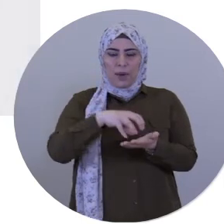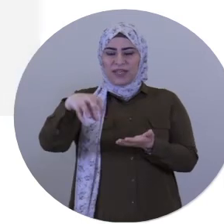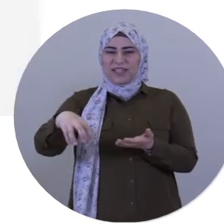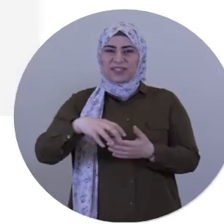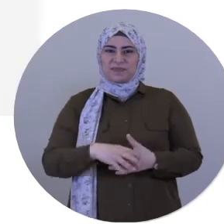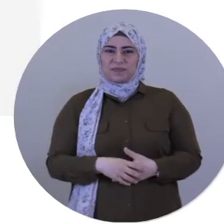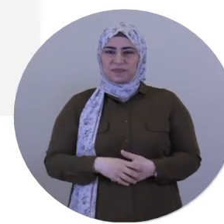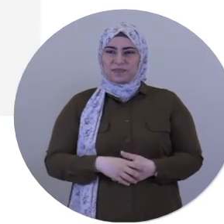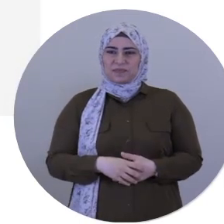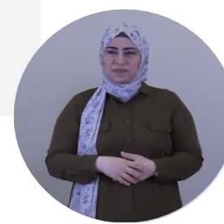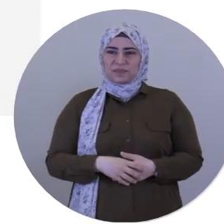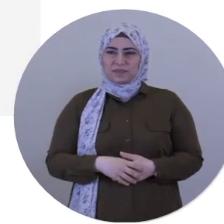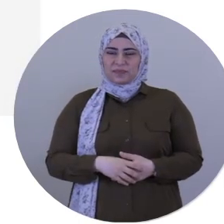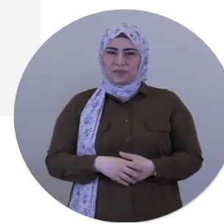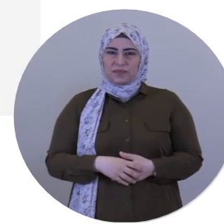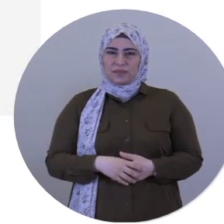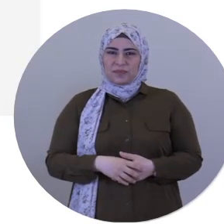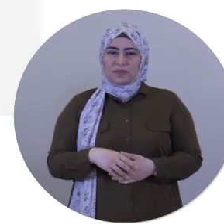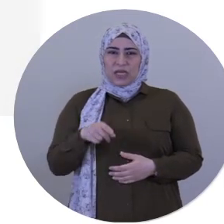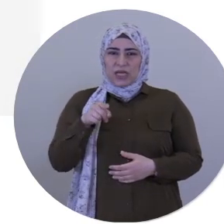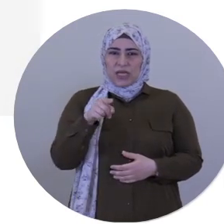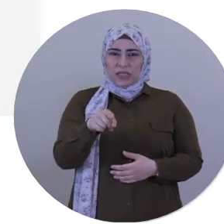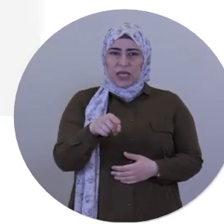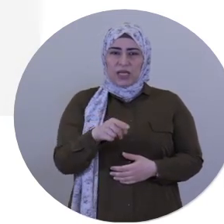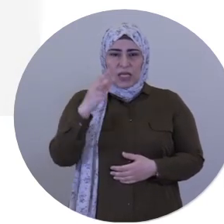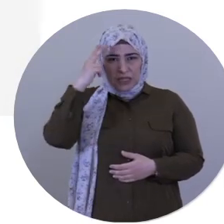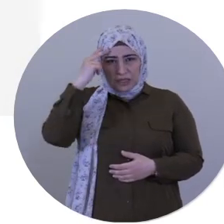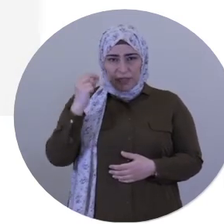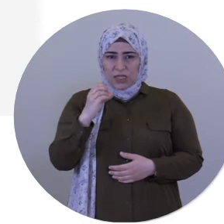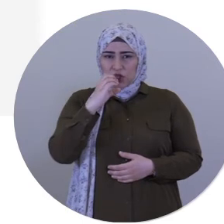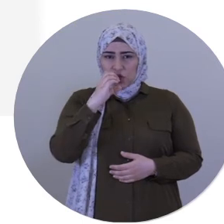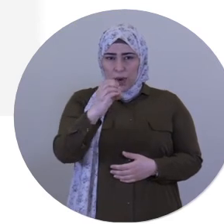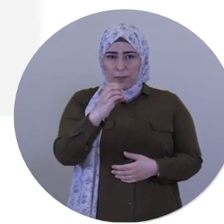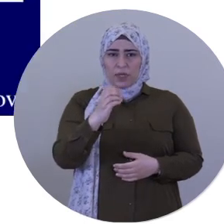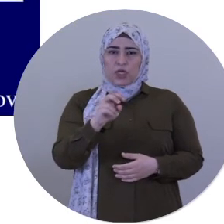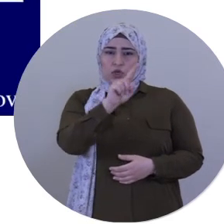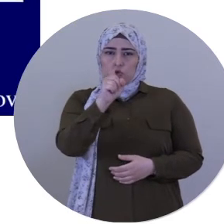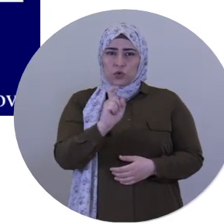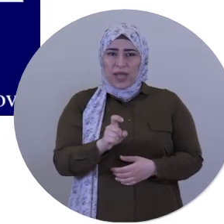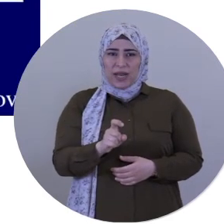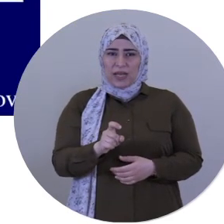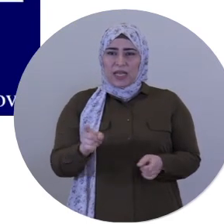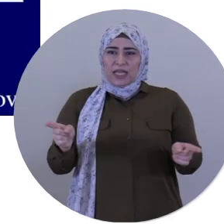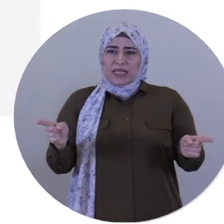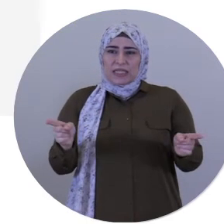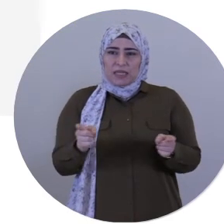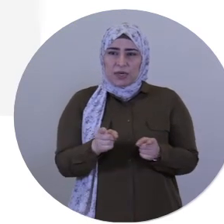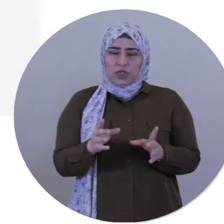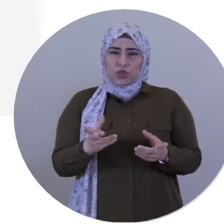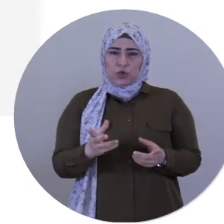When reading the summary, first read the question. What does it want from you? What ideas does it want from the